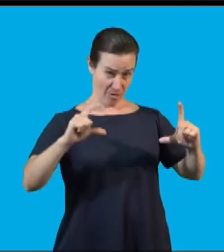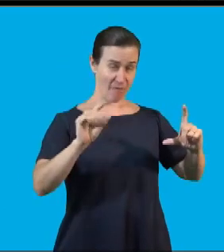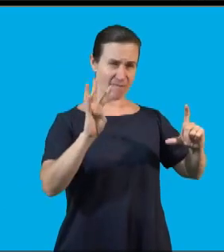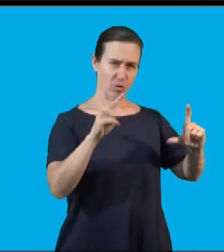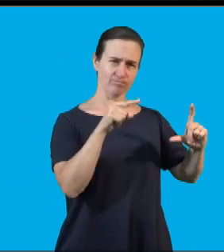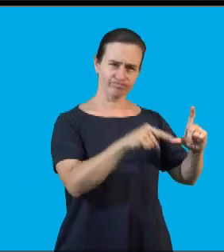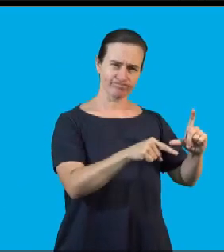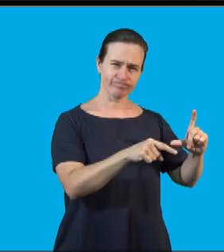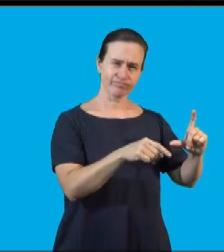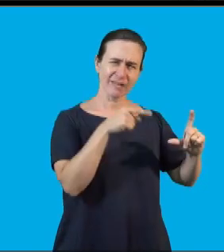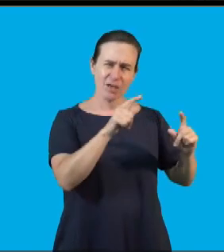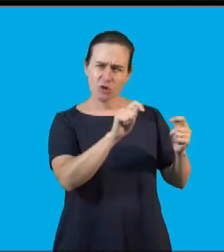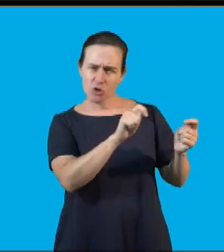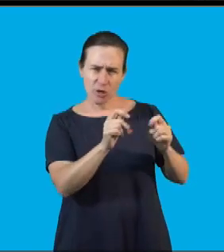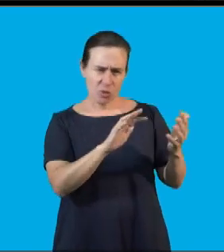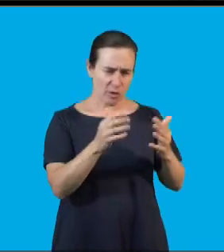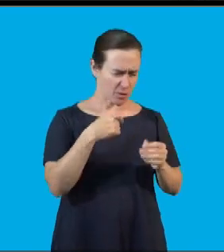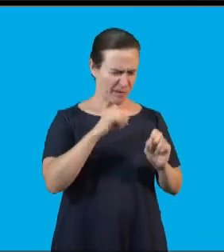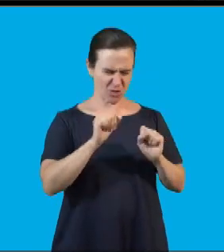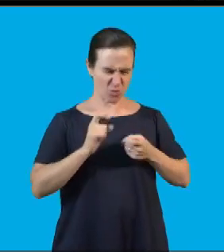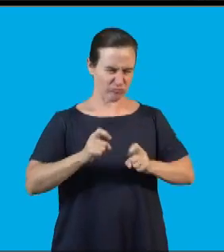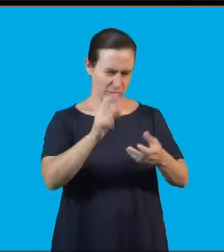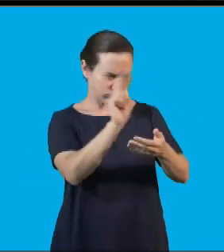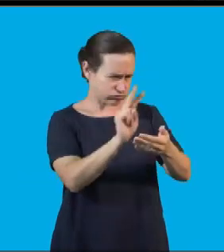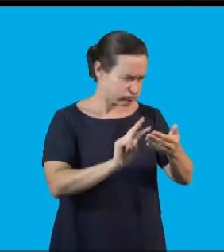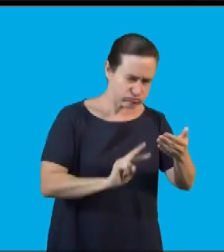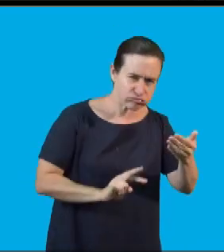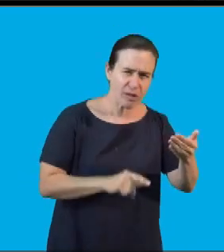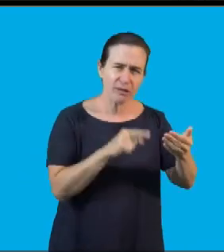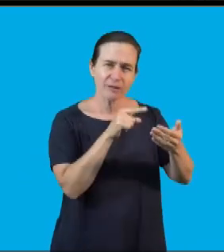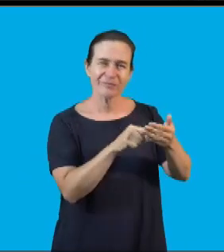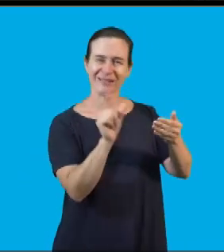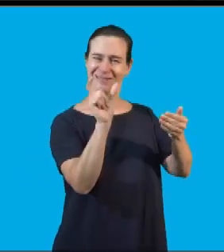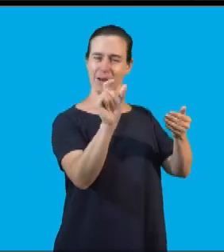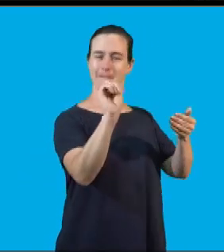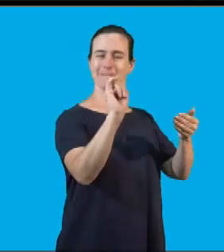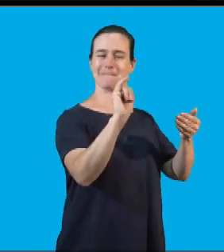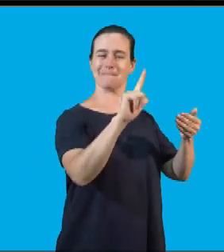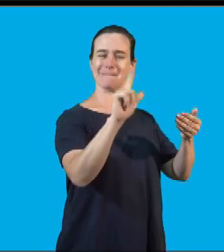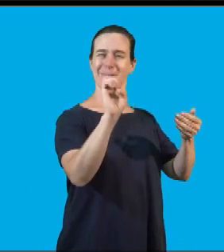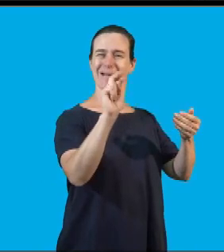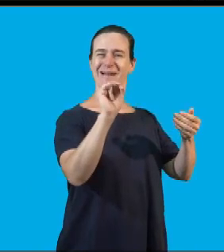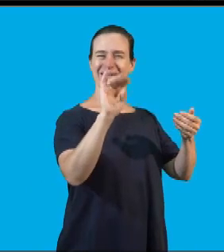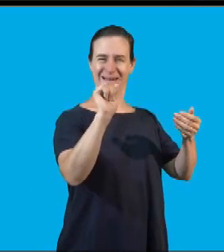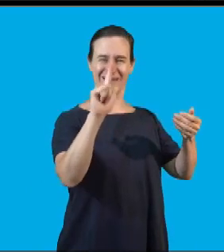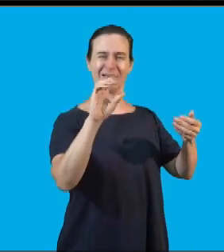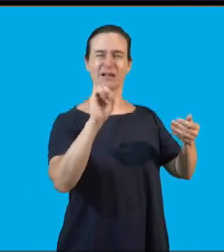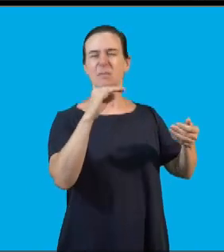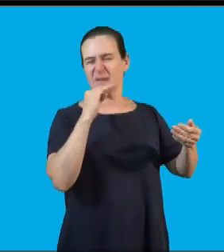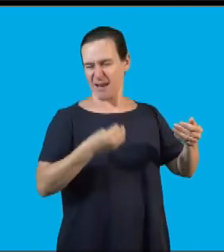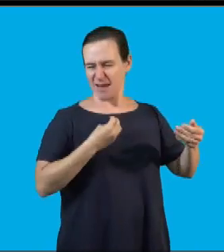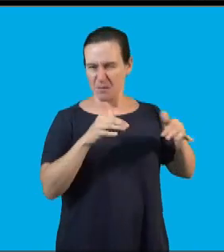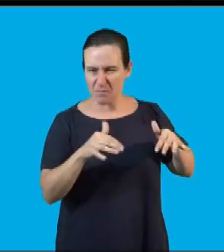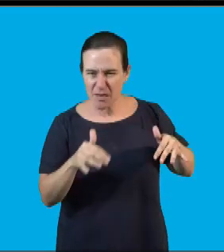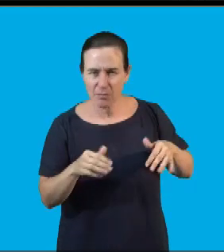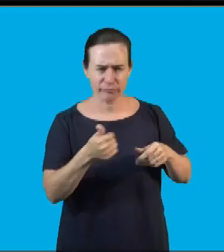paragraph 4. Here, the generational shift, I'm using my scanning skills. I find the word millennials in